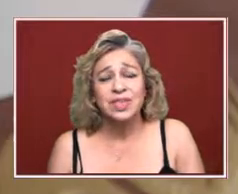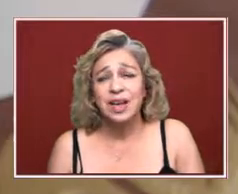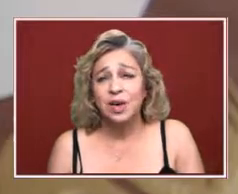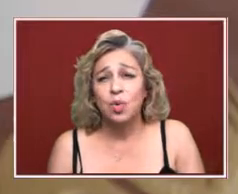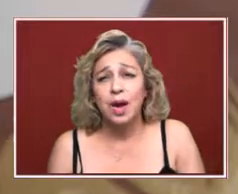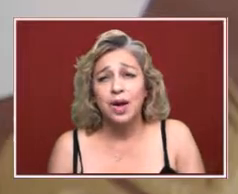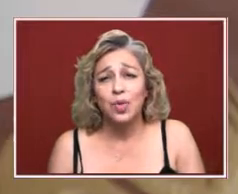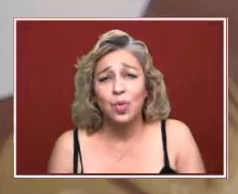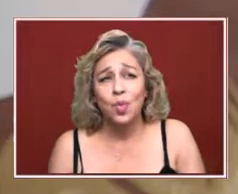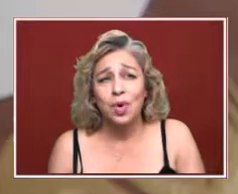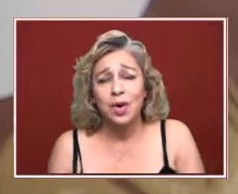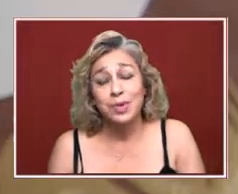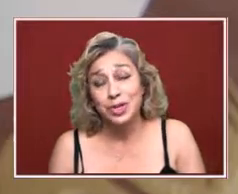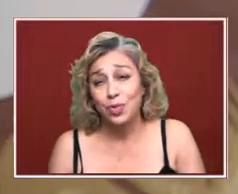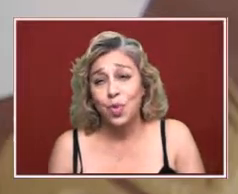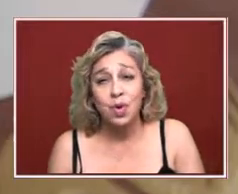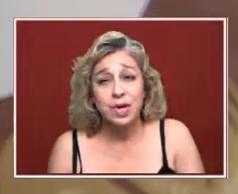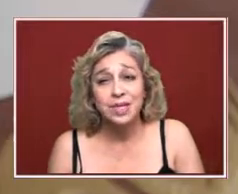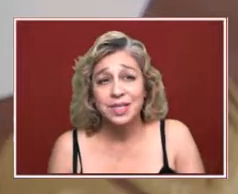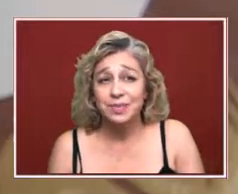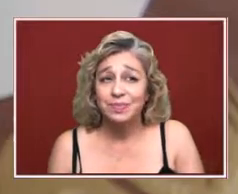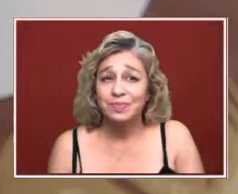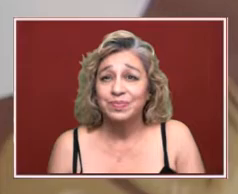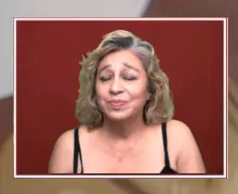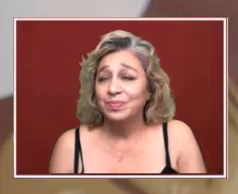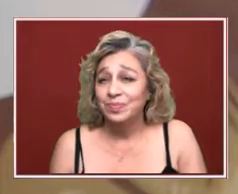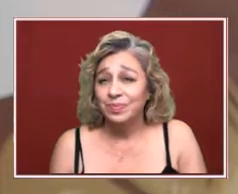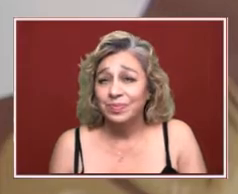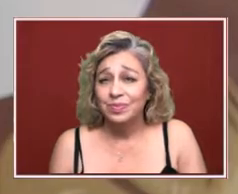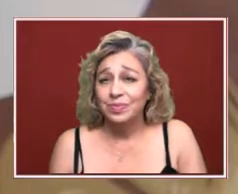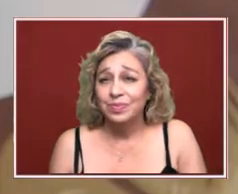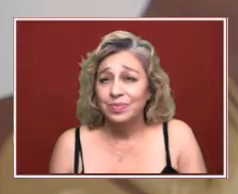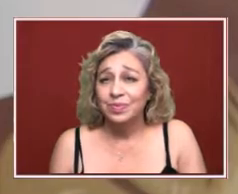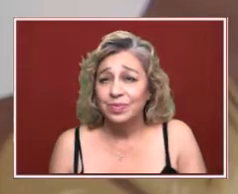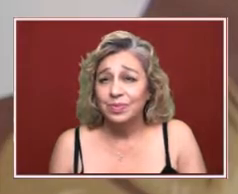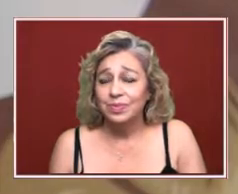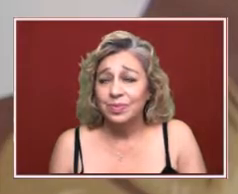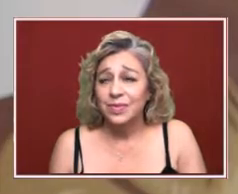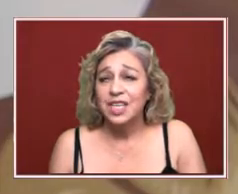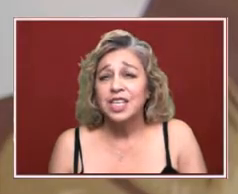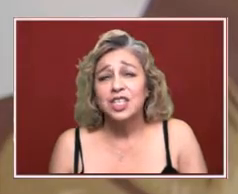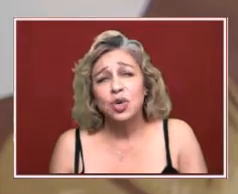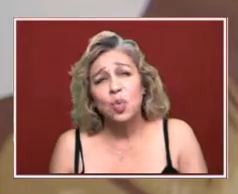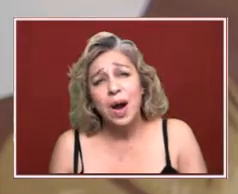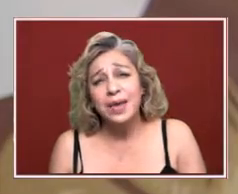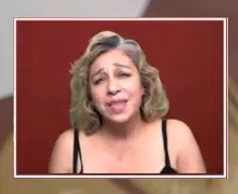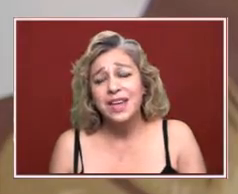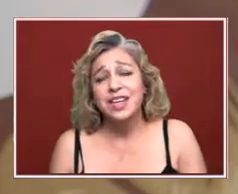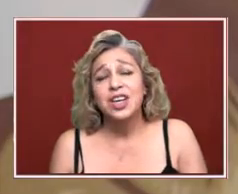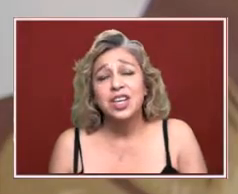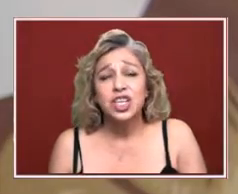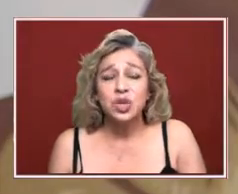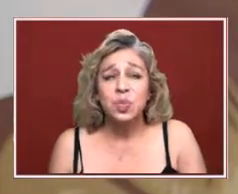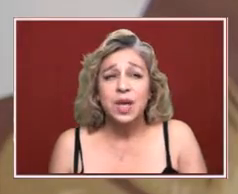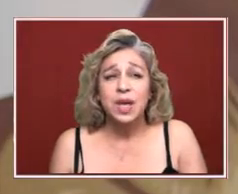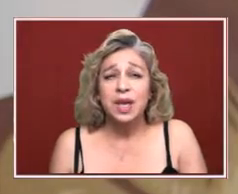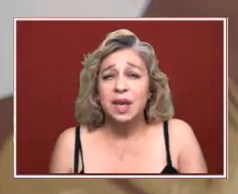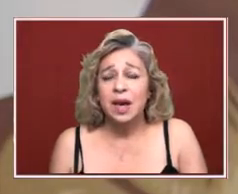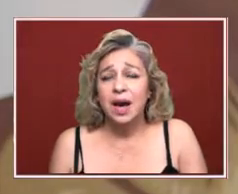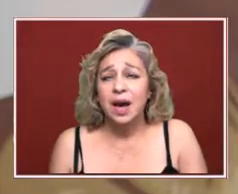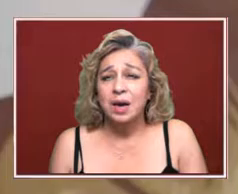issues, commercial wars. ¿Por qué podemos y debemos ser optimistas? So why then should